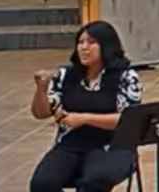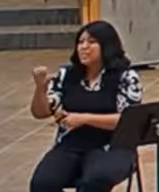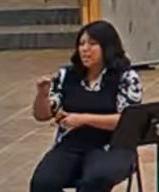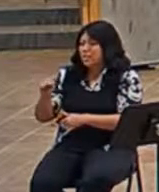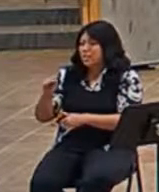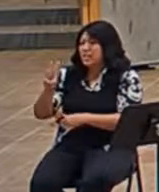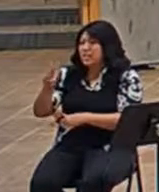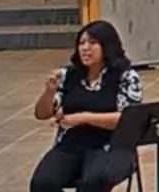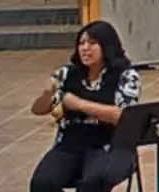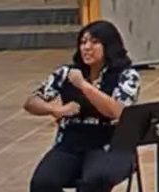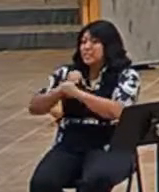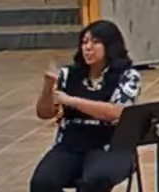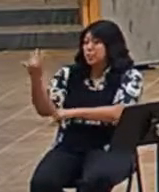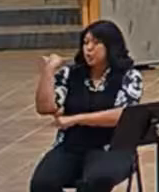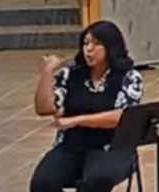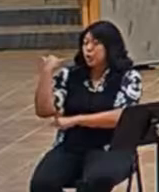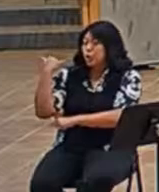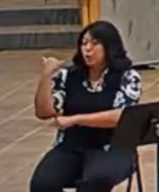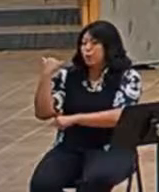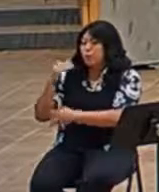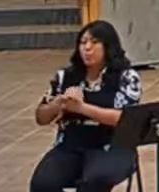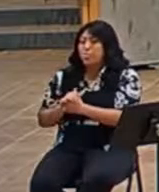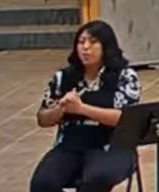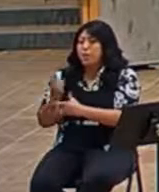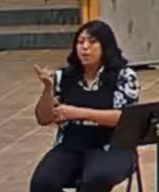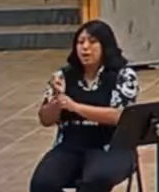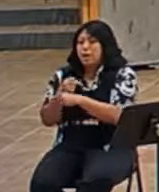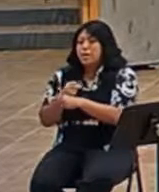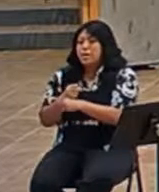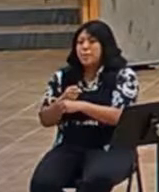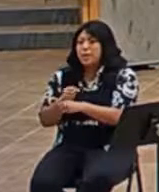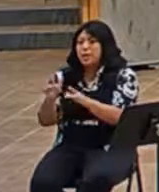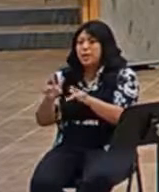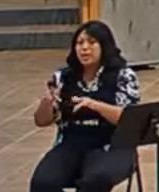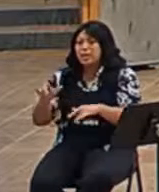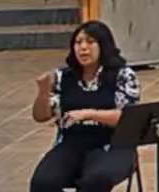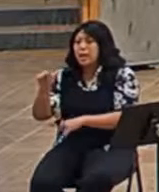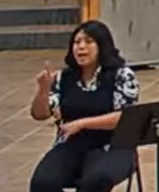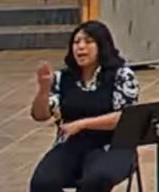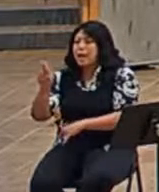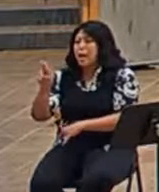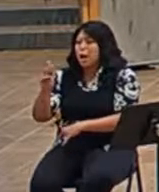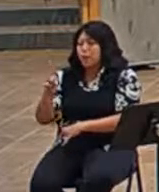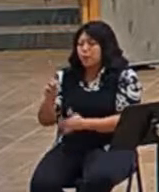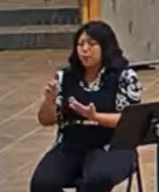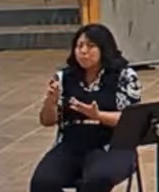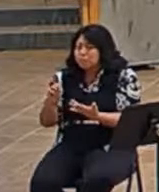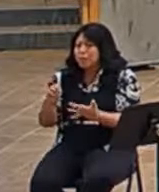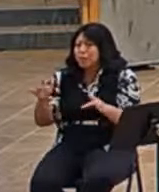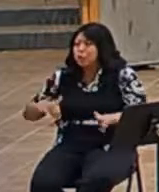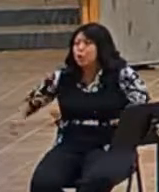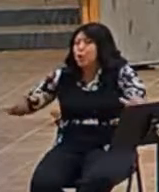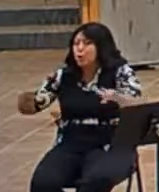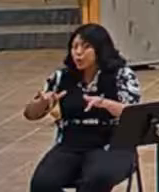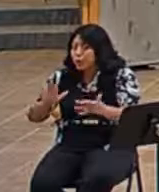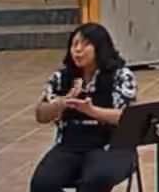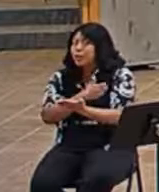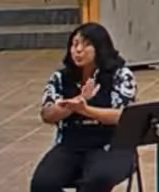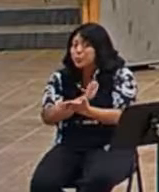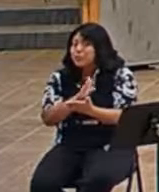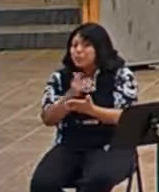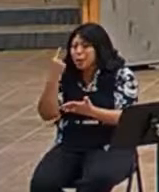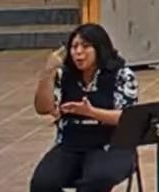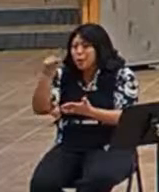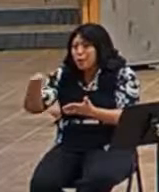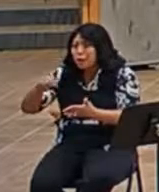ago, released an album. That's a record album for the youngsters too. It